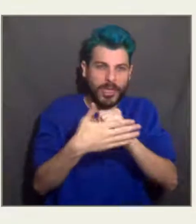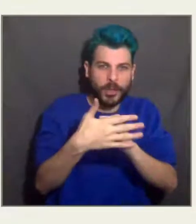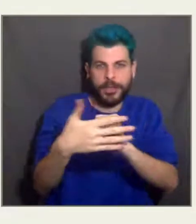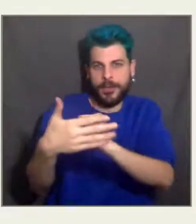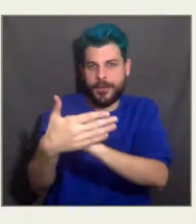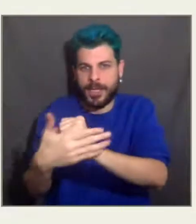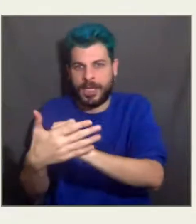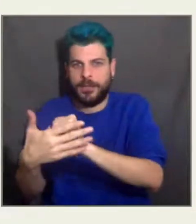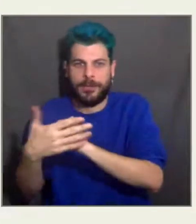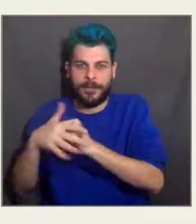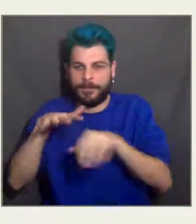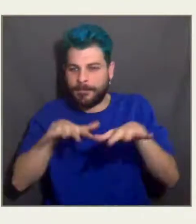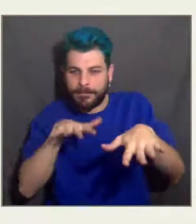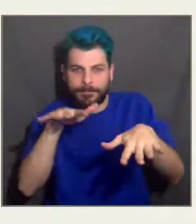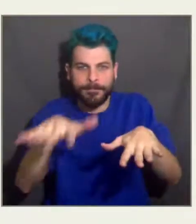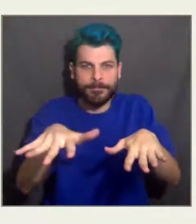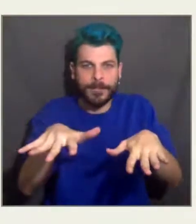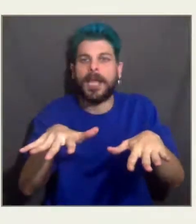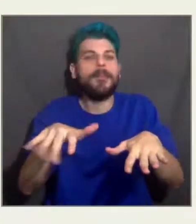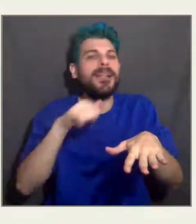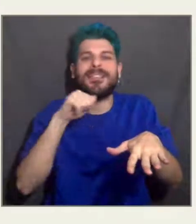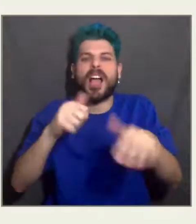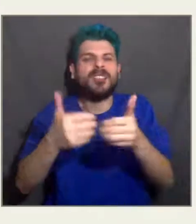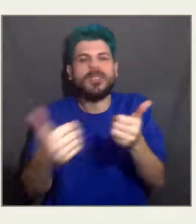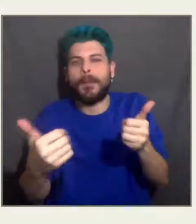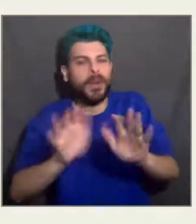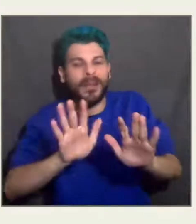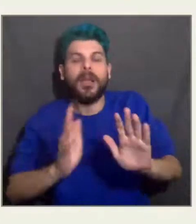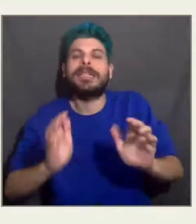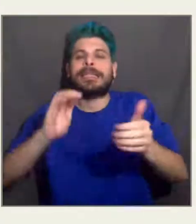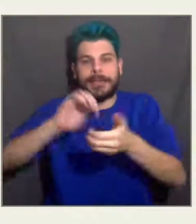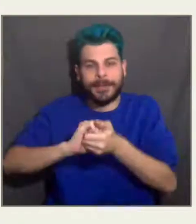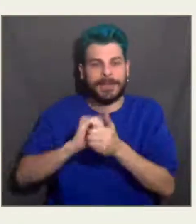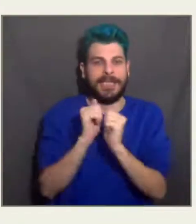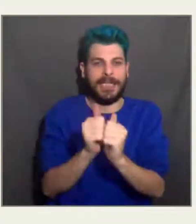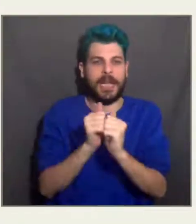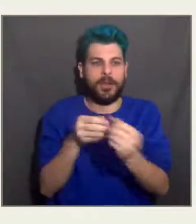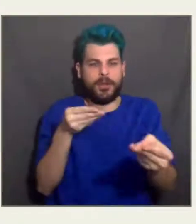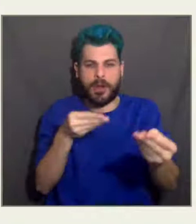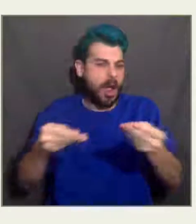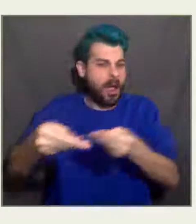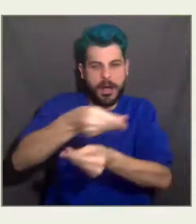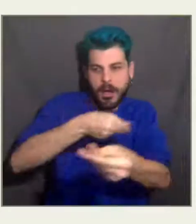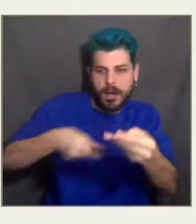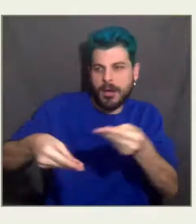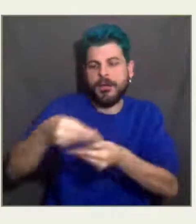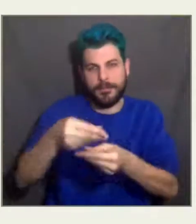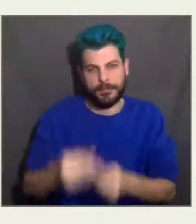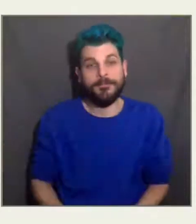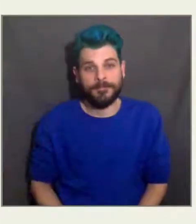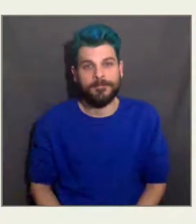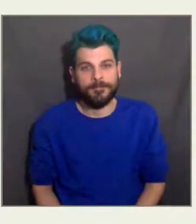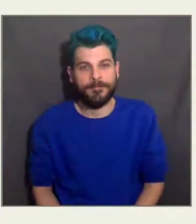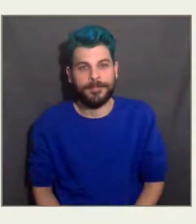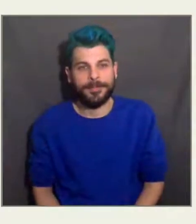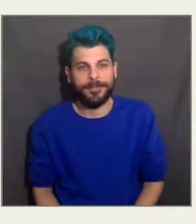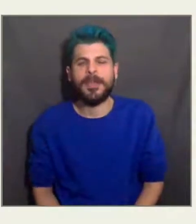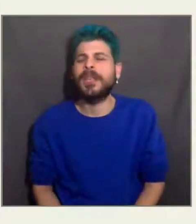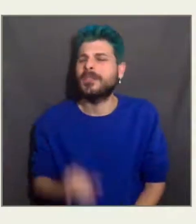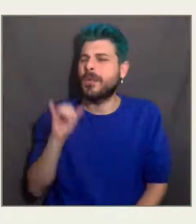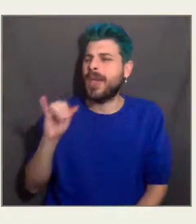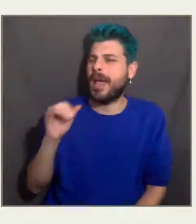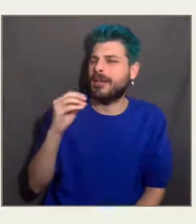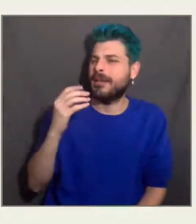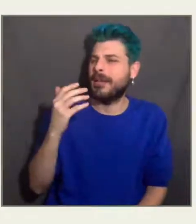how to work together and get more efficiency and do better for our citizens. Now, the housing bond in and of